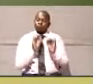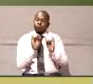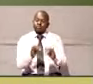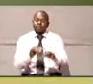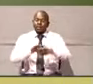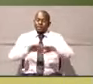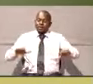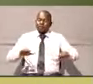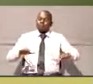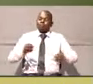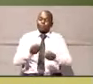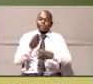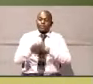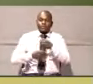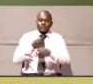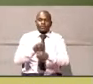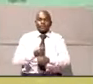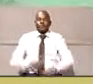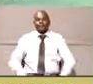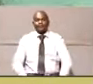land for a year.